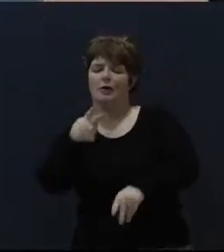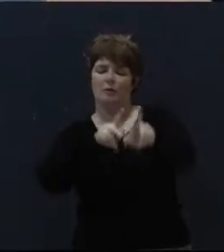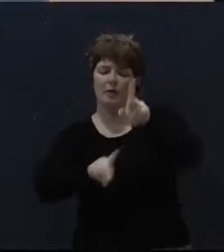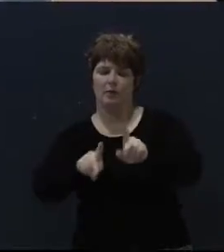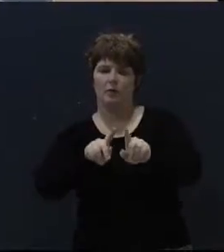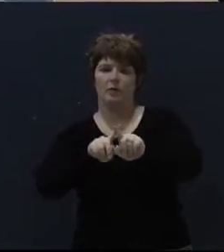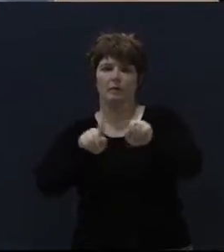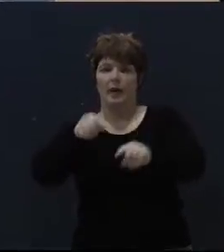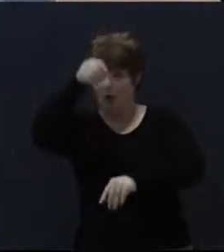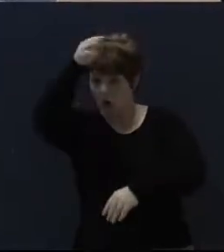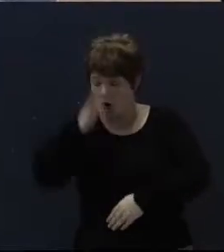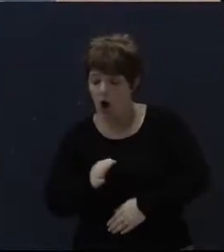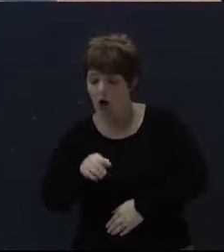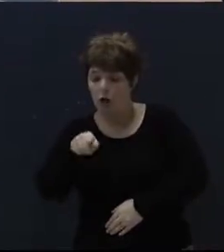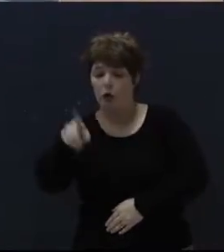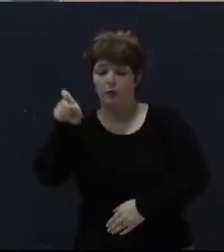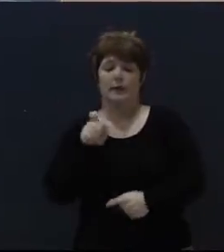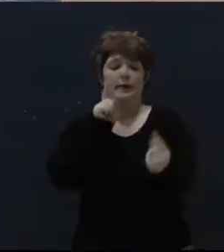Amen.